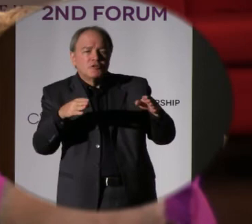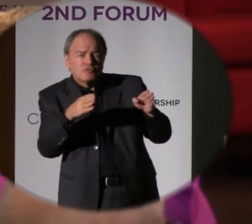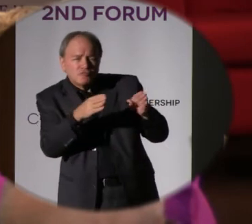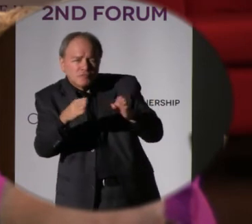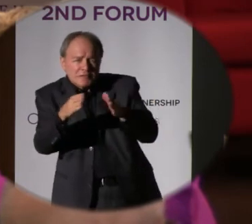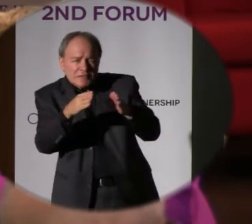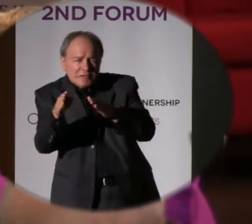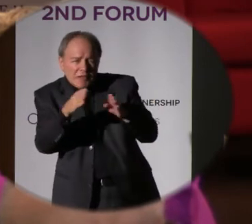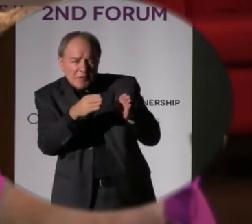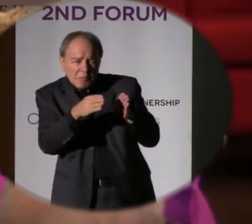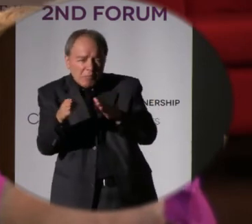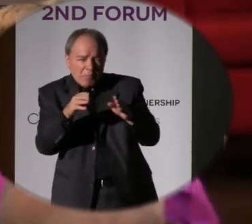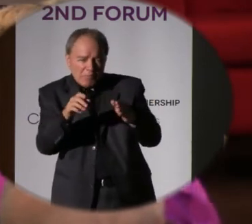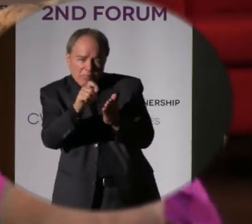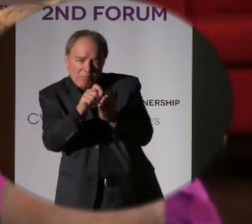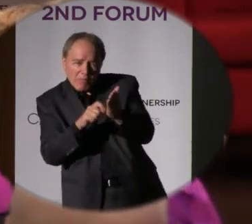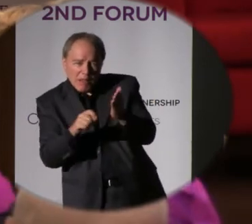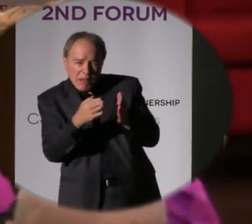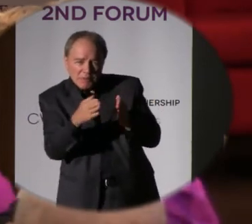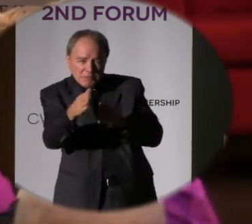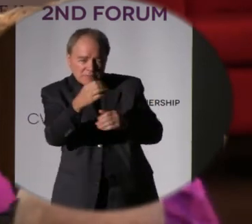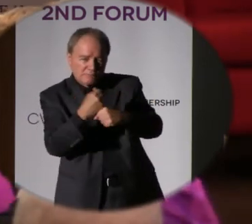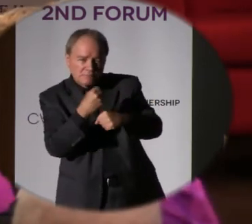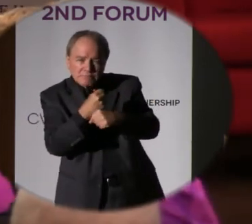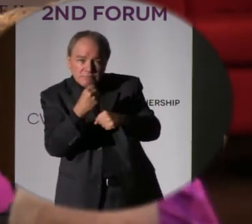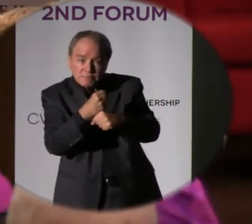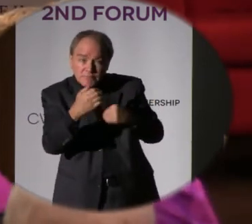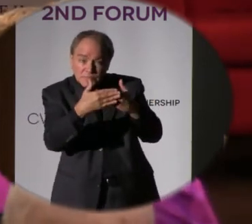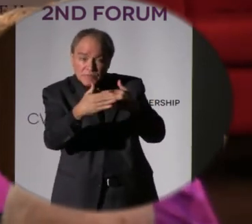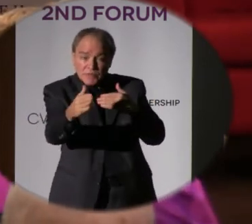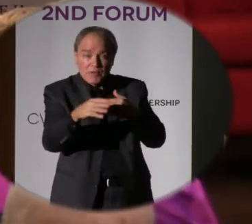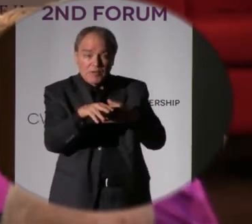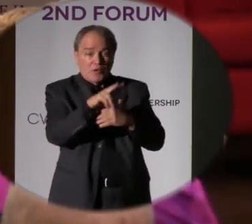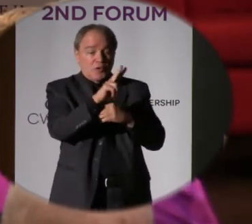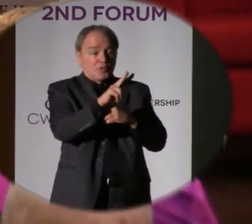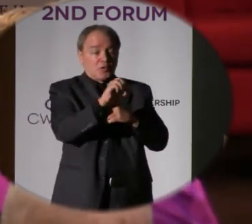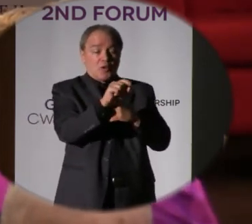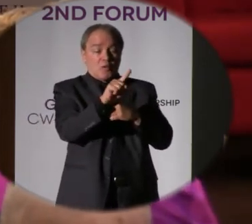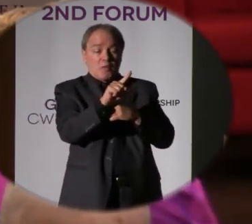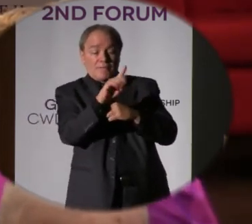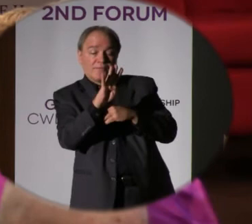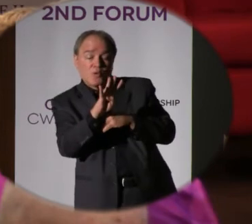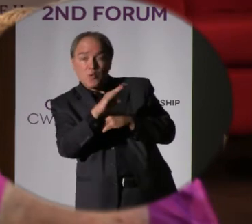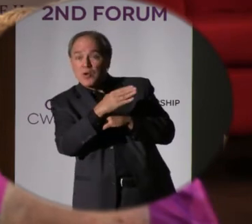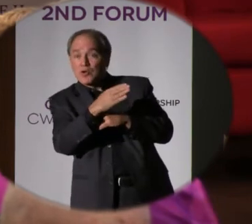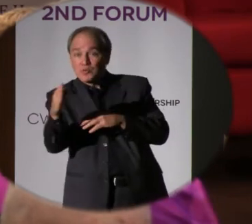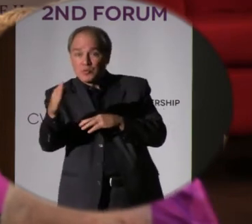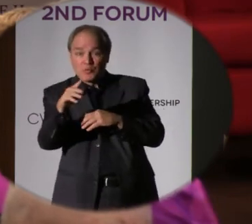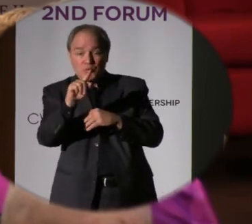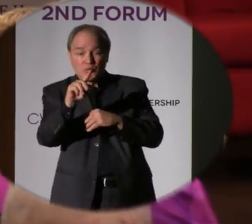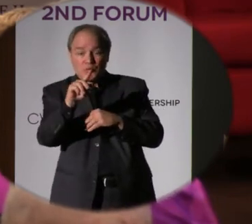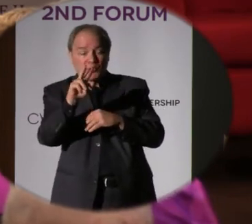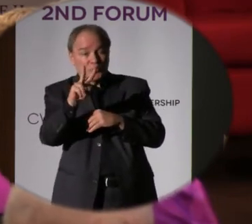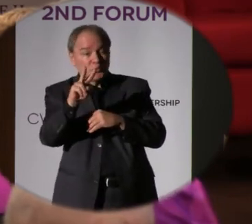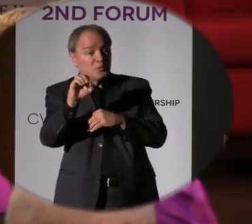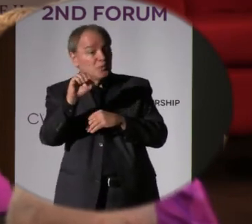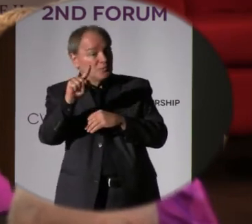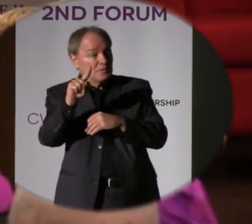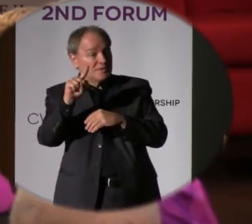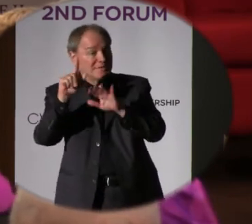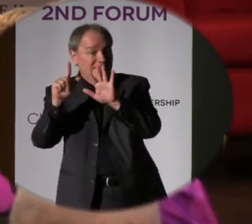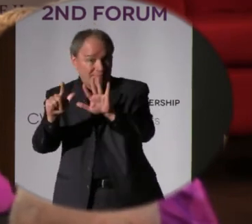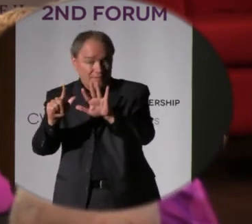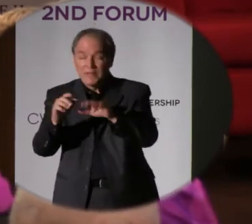cycle, 2014 to 2017, And the focus of UNICEF is